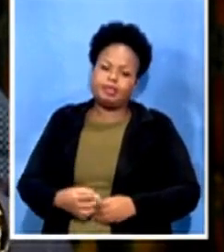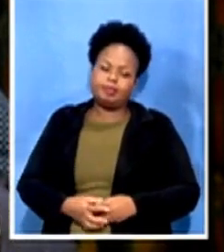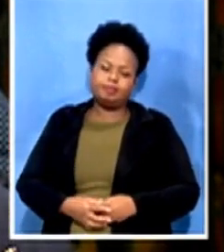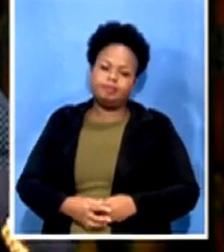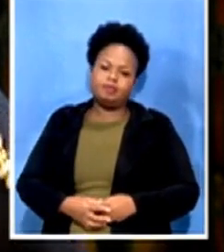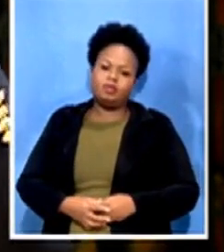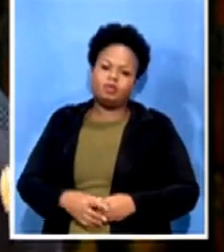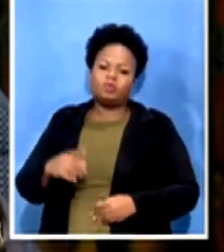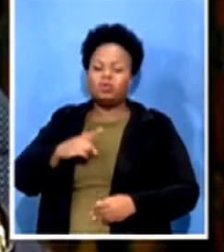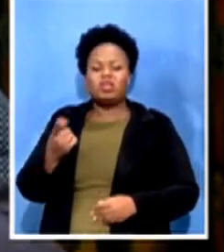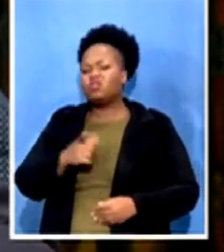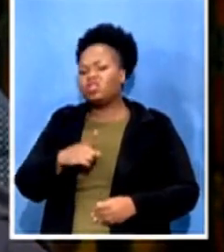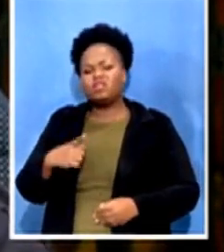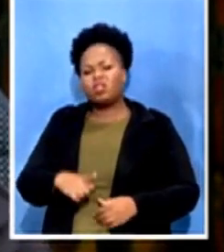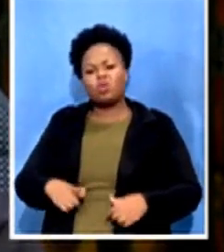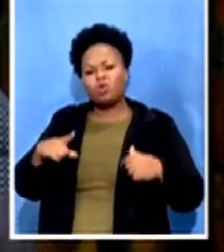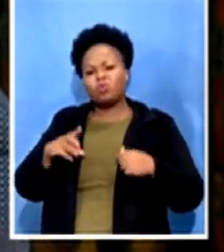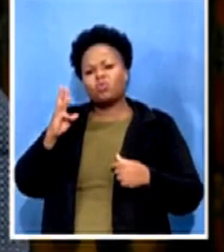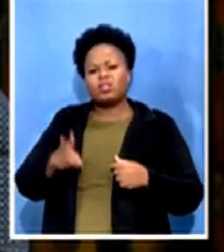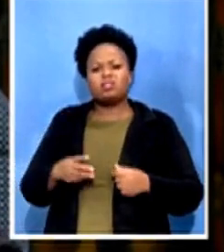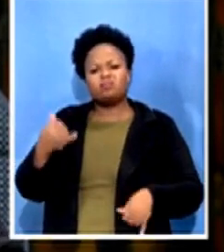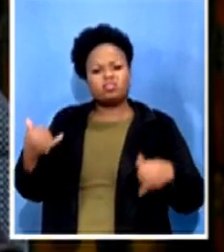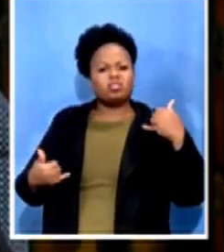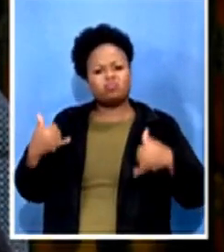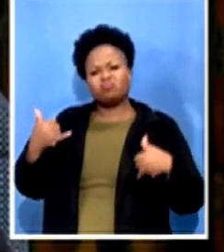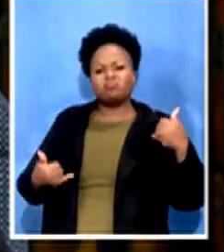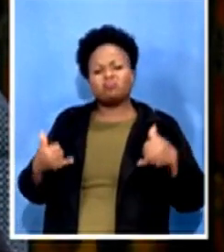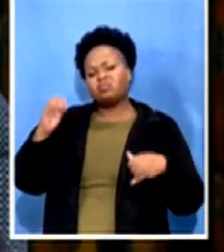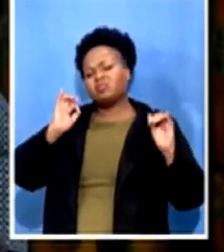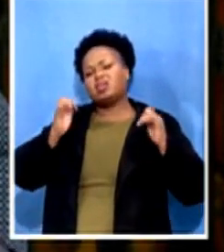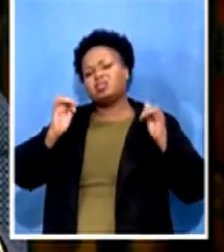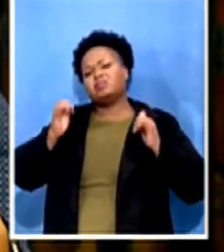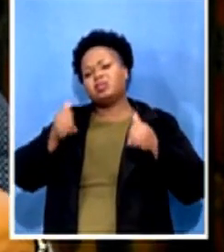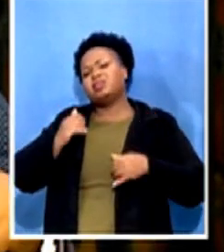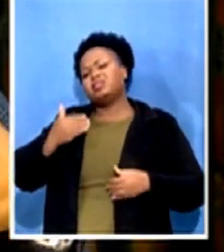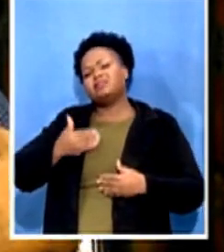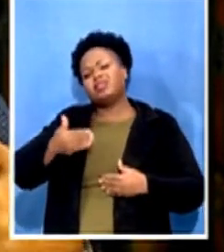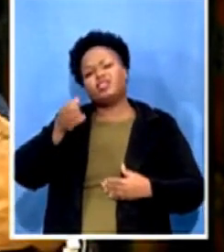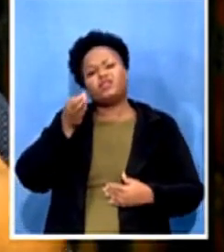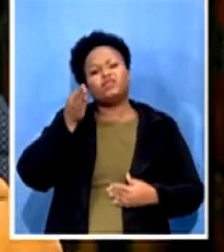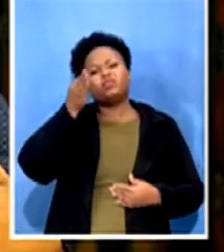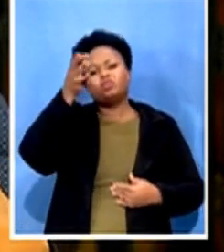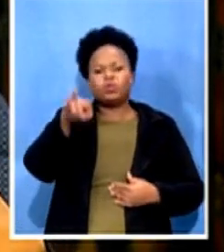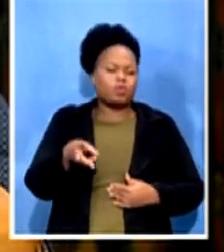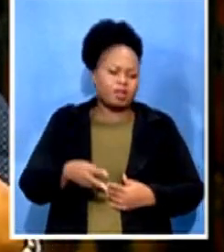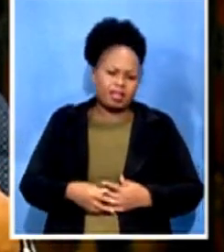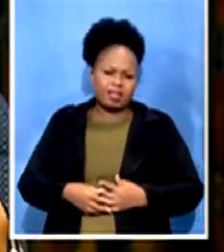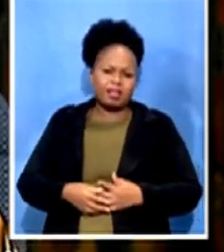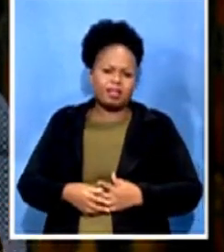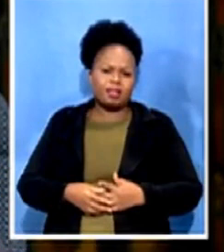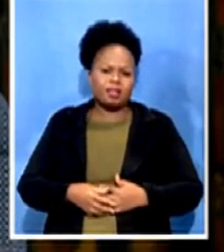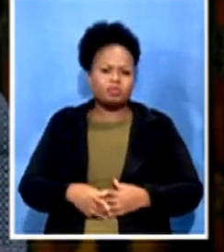able to have another bash and another festivity when we no longer have the crisis.